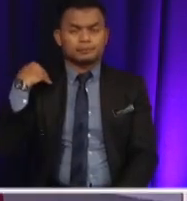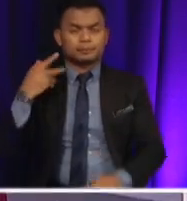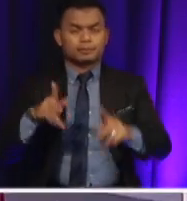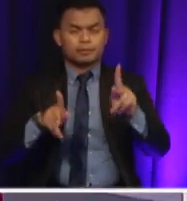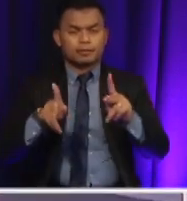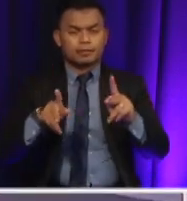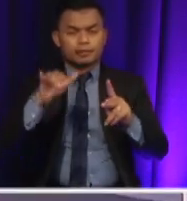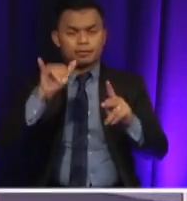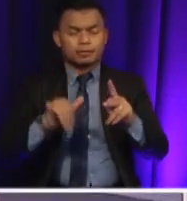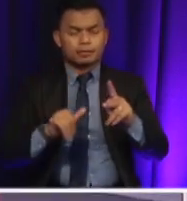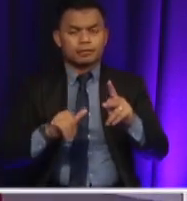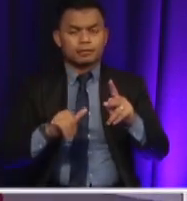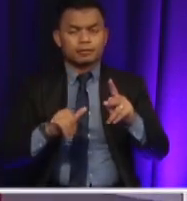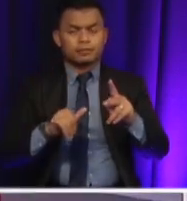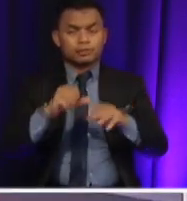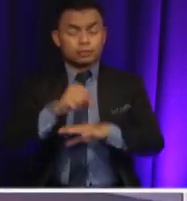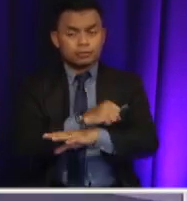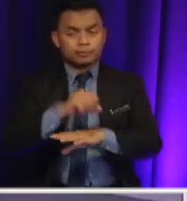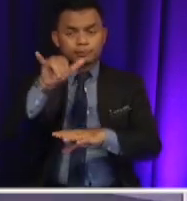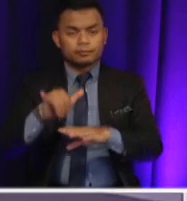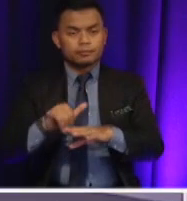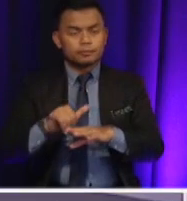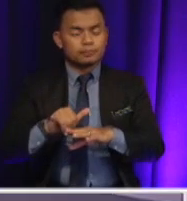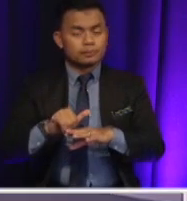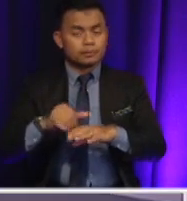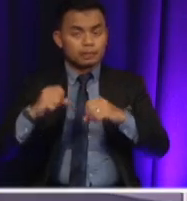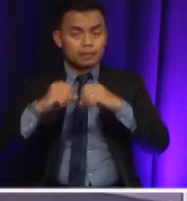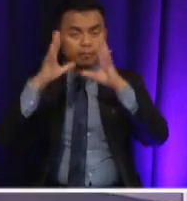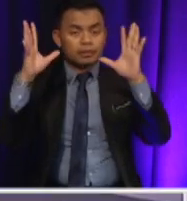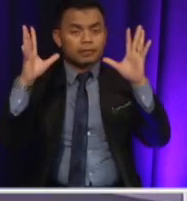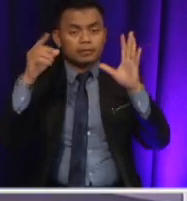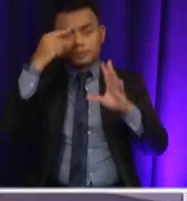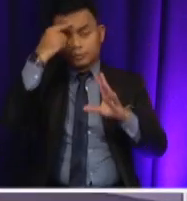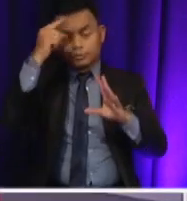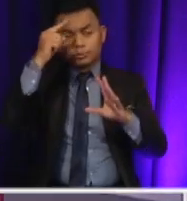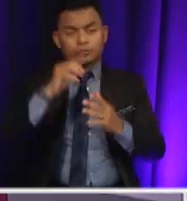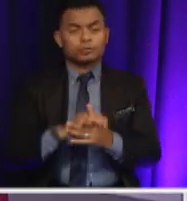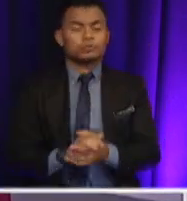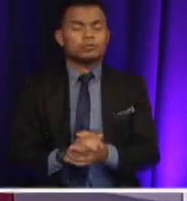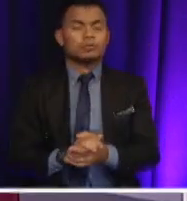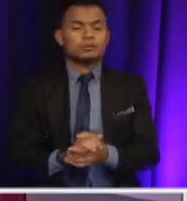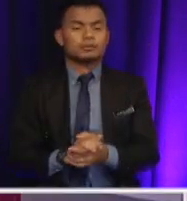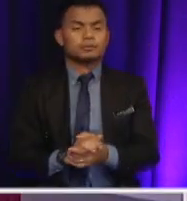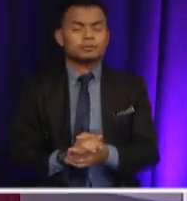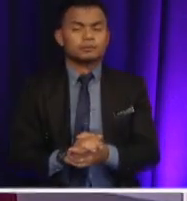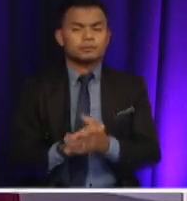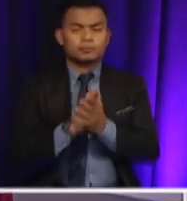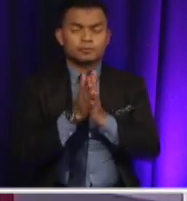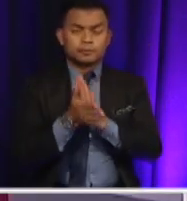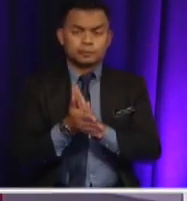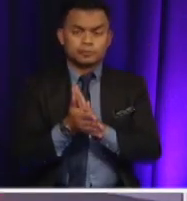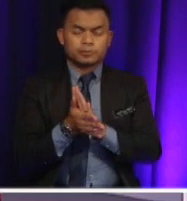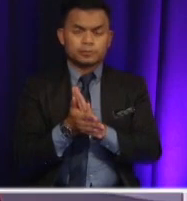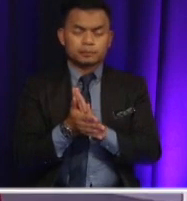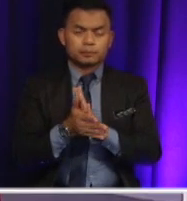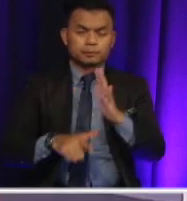it's okay because it's meant to convey a meaning. It's meant to be entertaining.